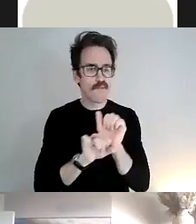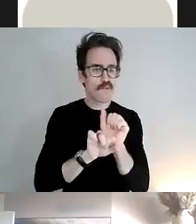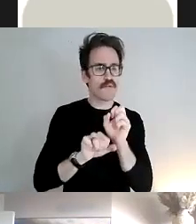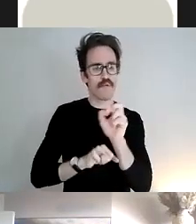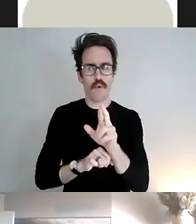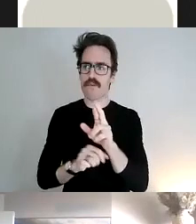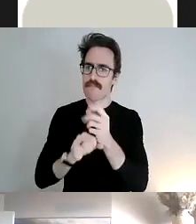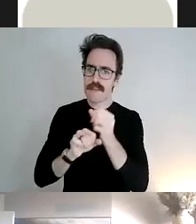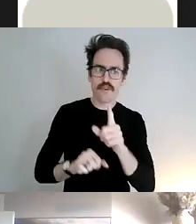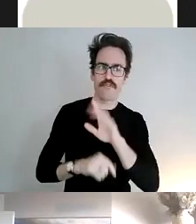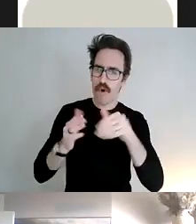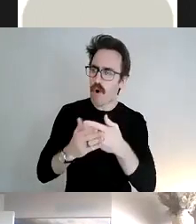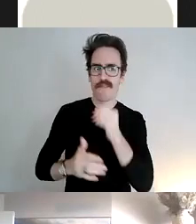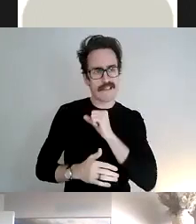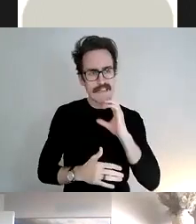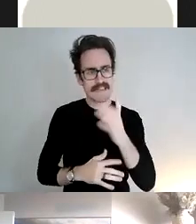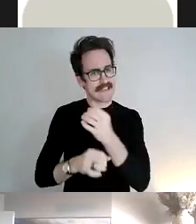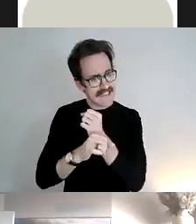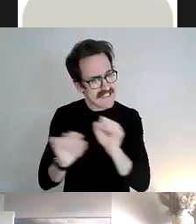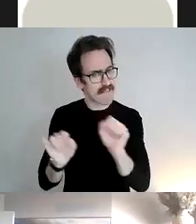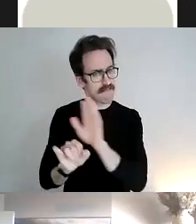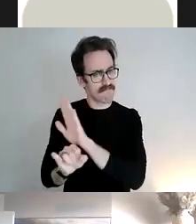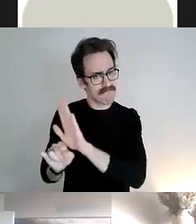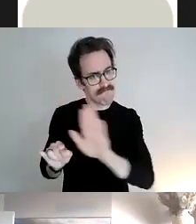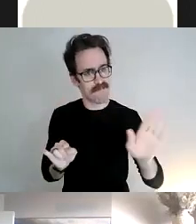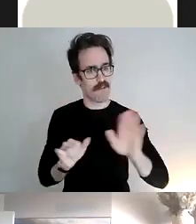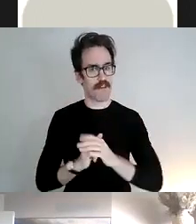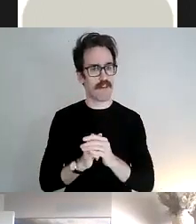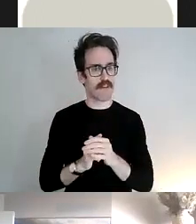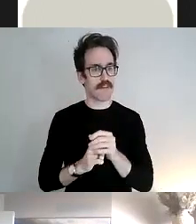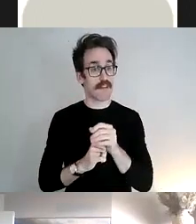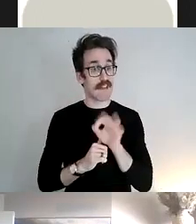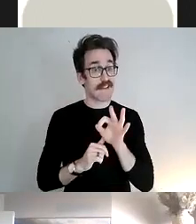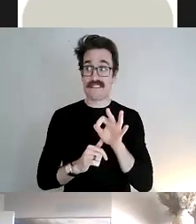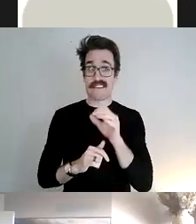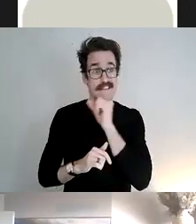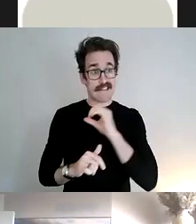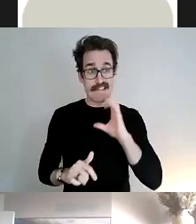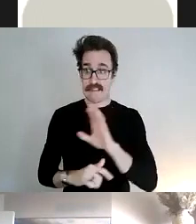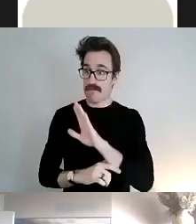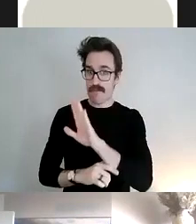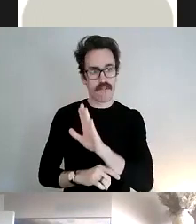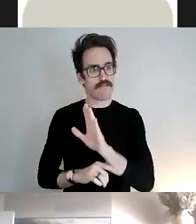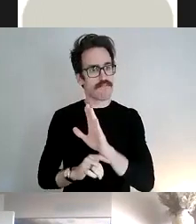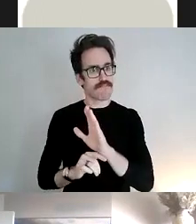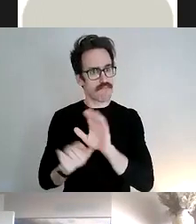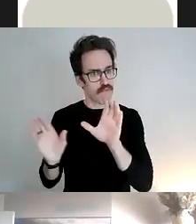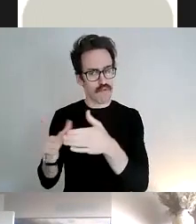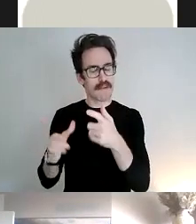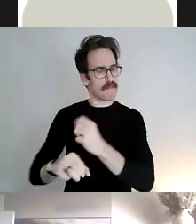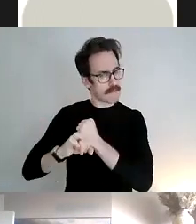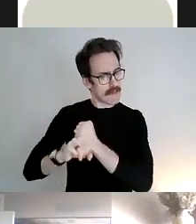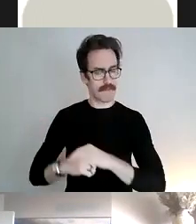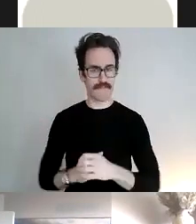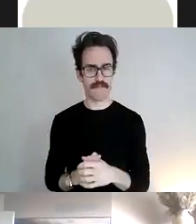and educated in that capacity to respond to seniors that in organizations are working with. So it gives me great pleasure